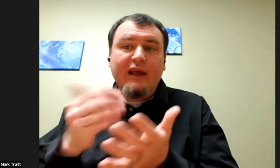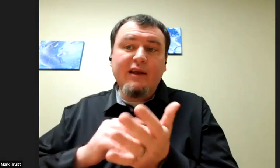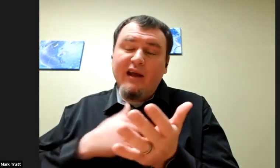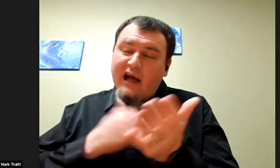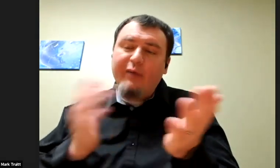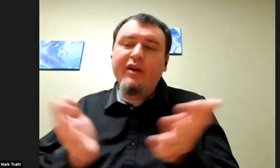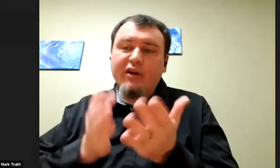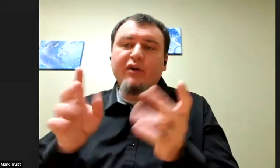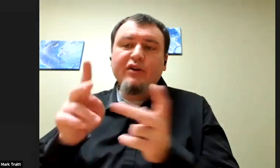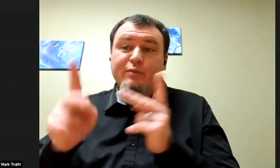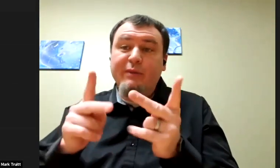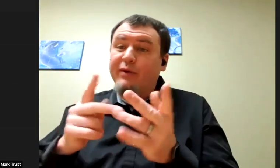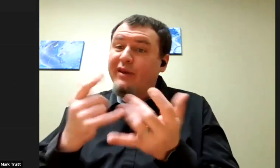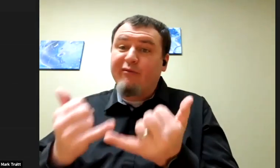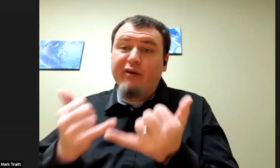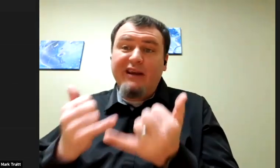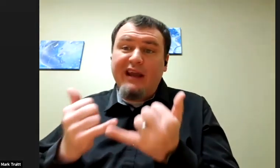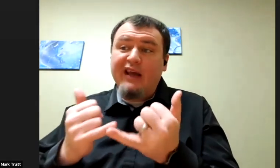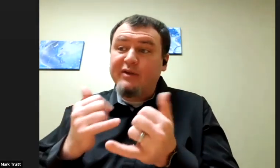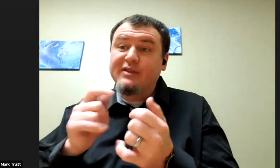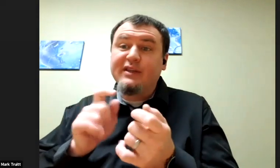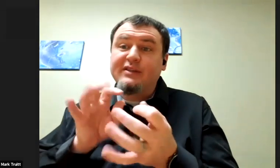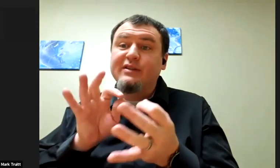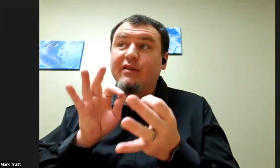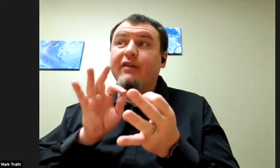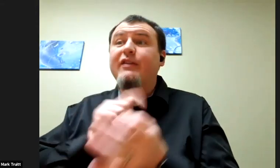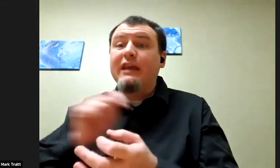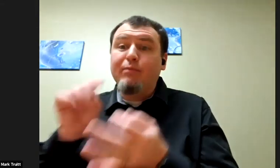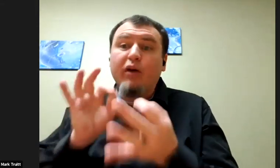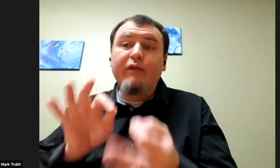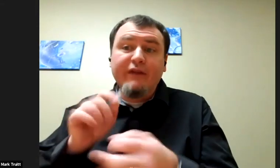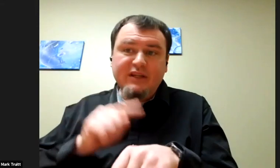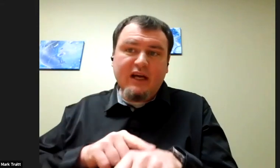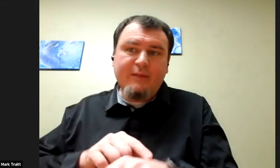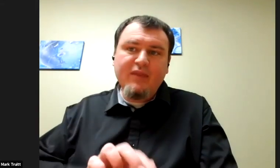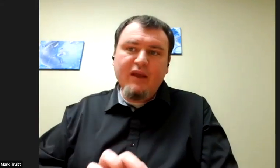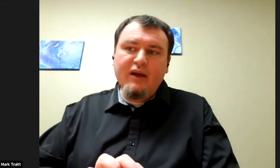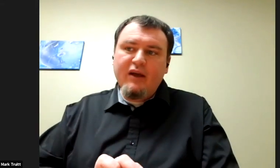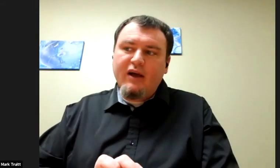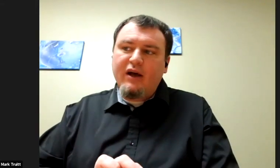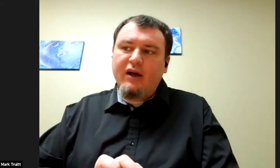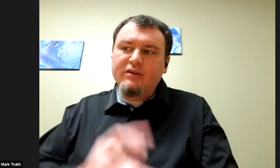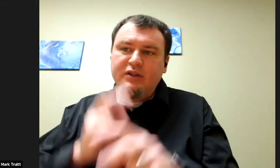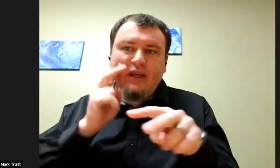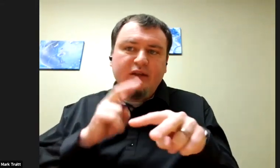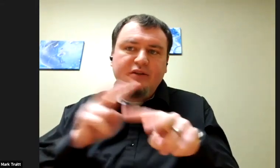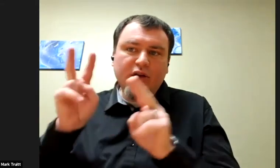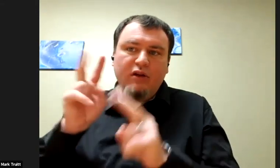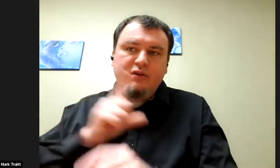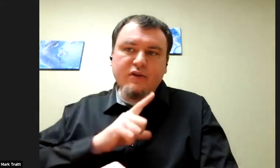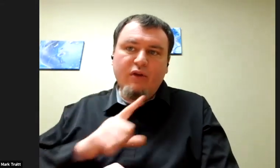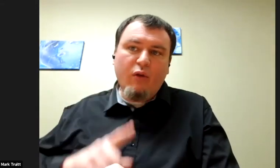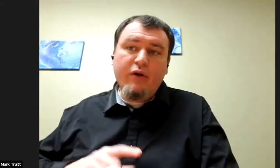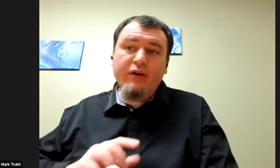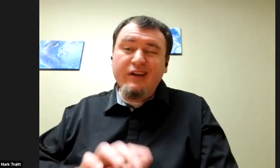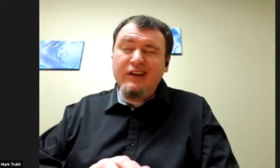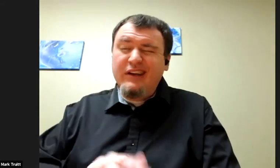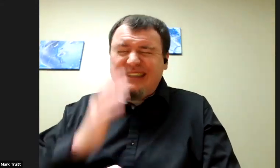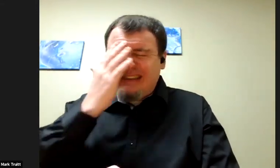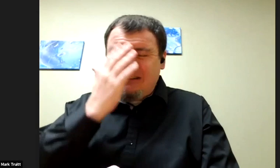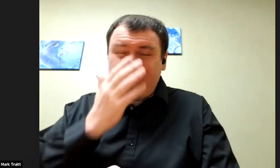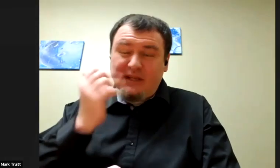well again. I would encourage people that right now is the perfect time to begin to look to the